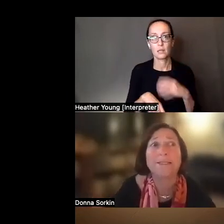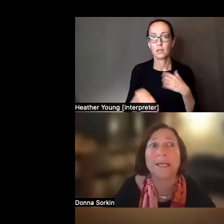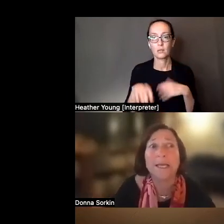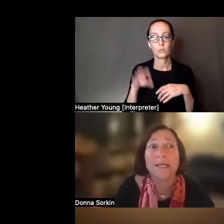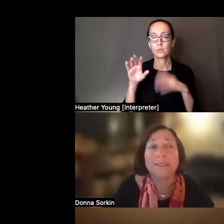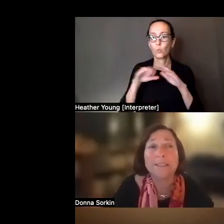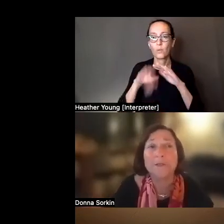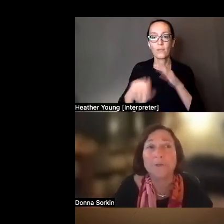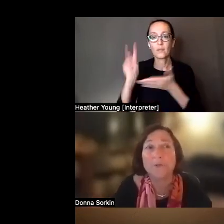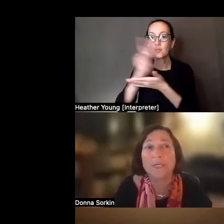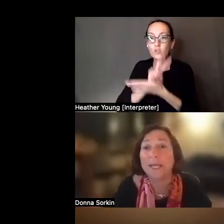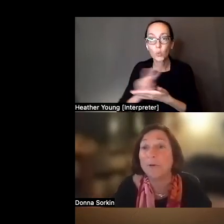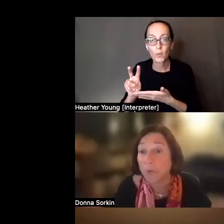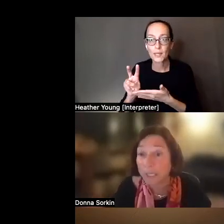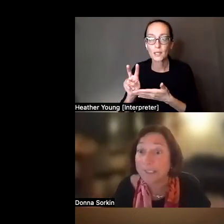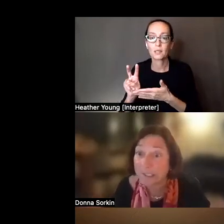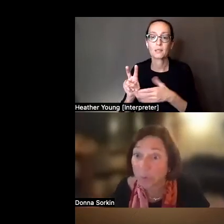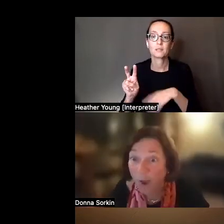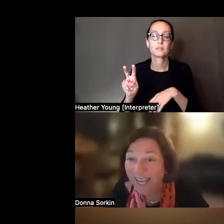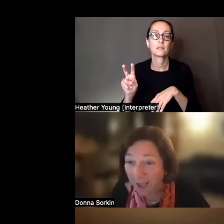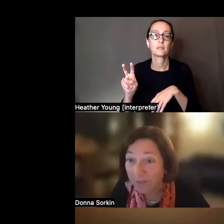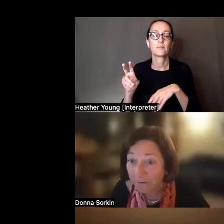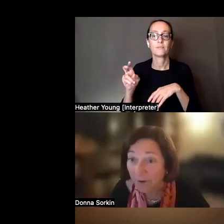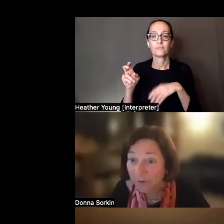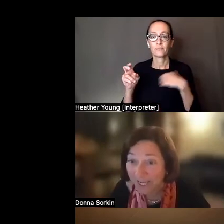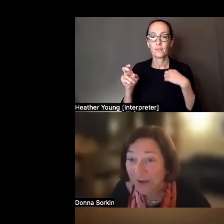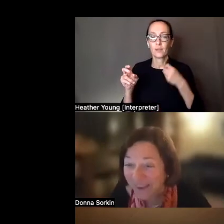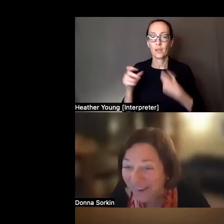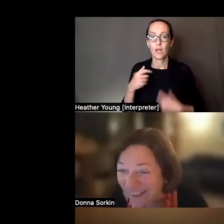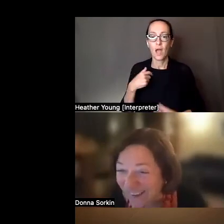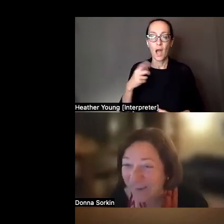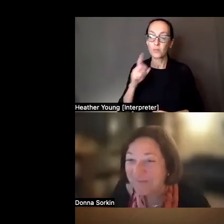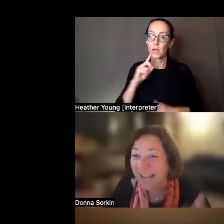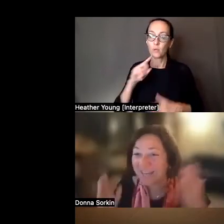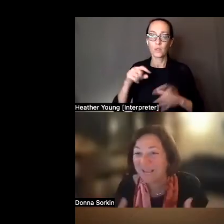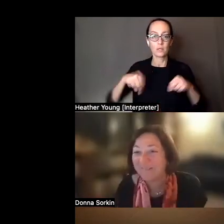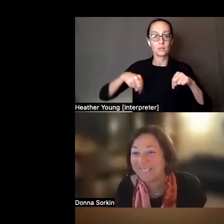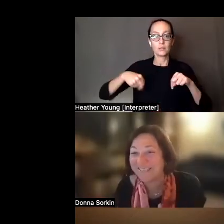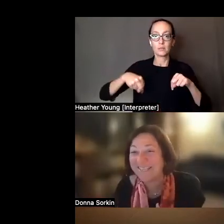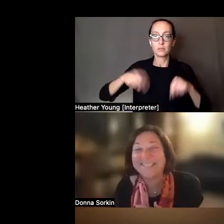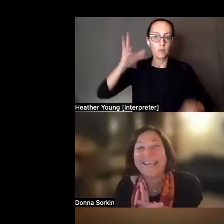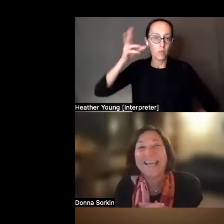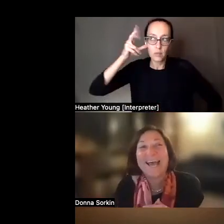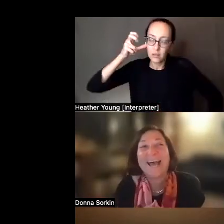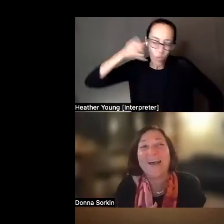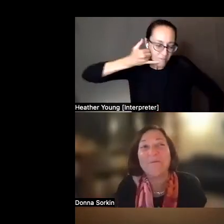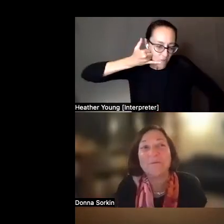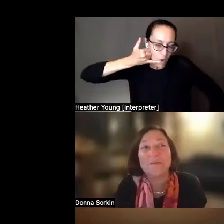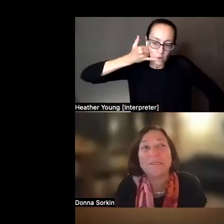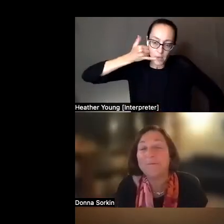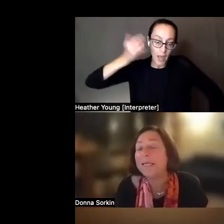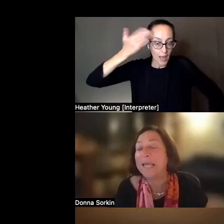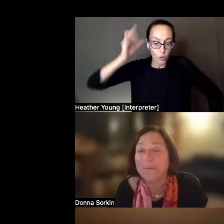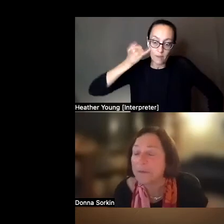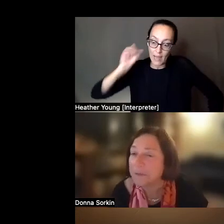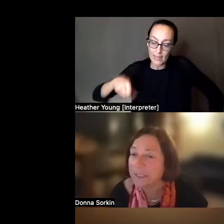weeks to getting really sweaty on the phone, am I going to be able to do this? To